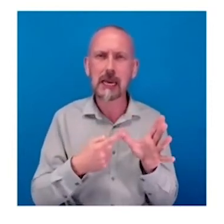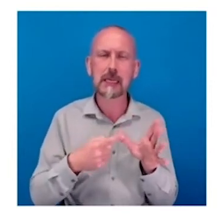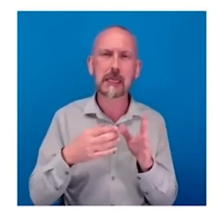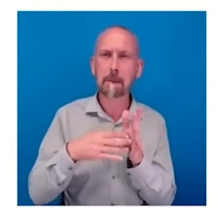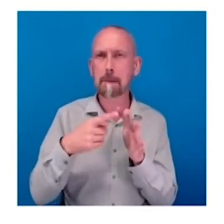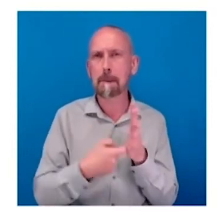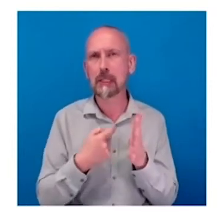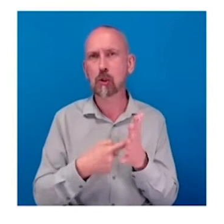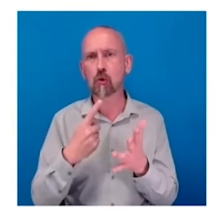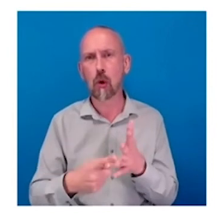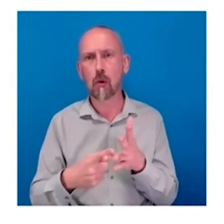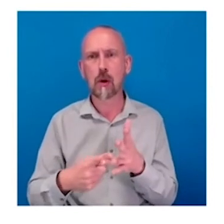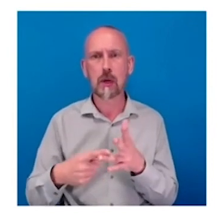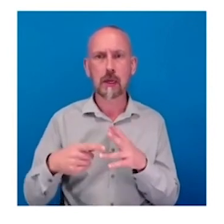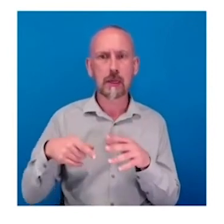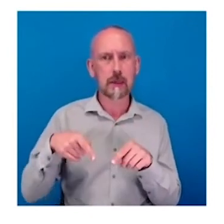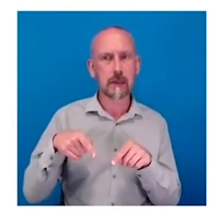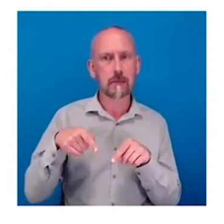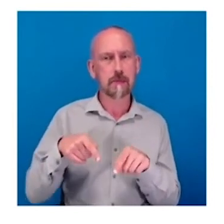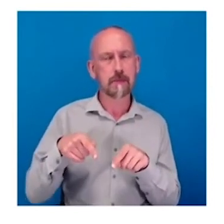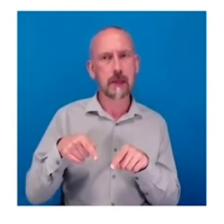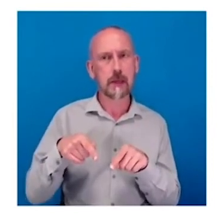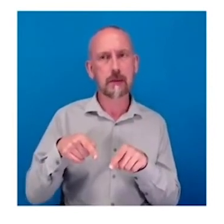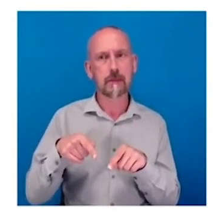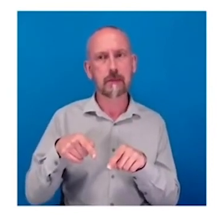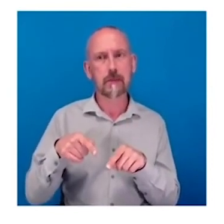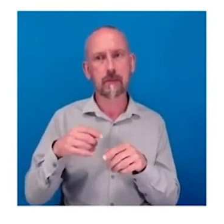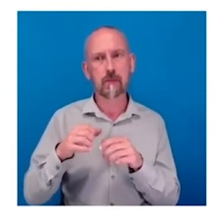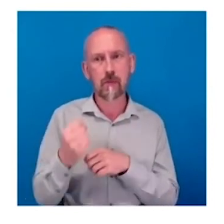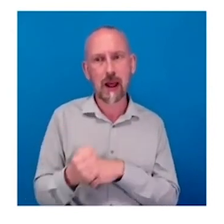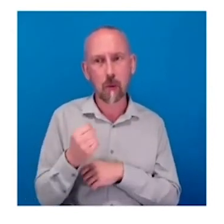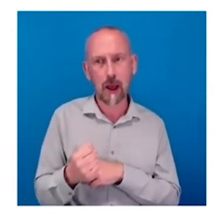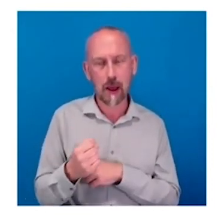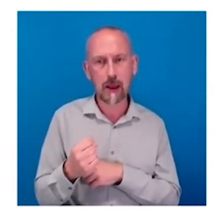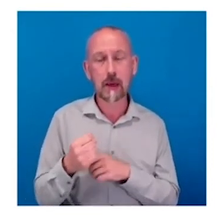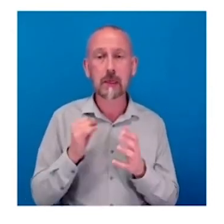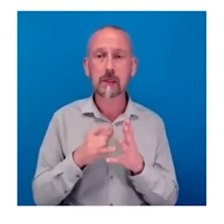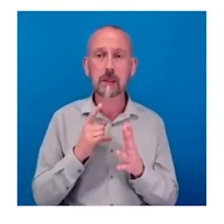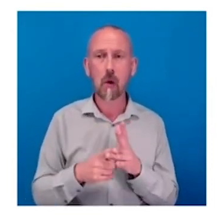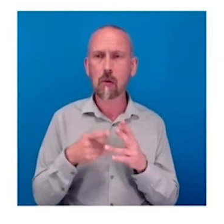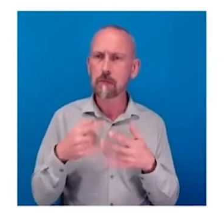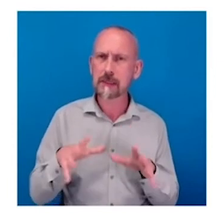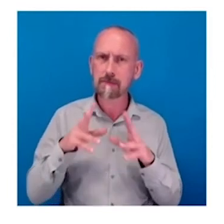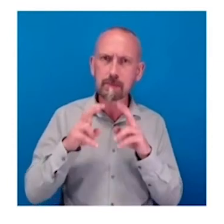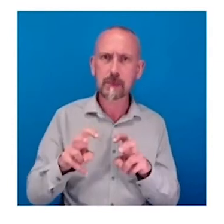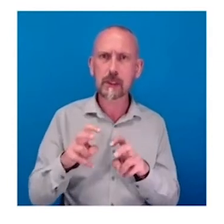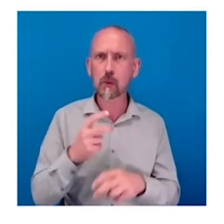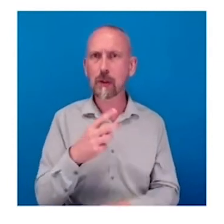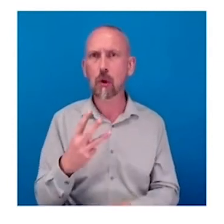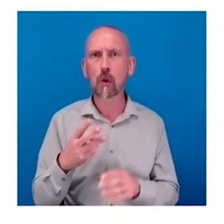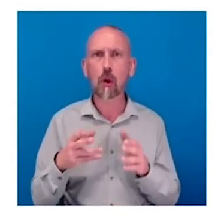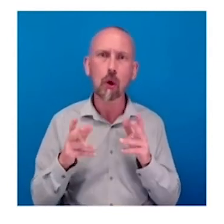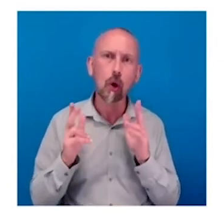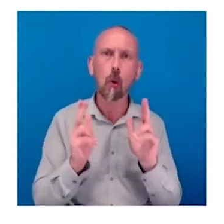bus navigation called NaviLens. And we've been working, on the 23rd corridor, it allows people with visual disabilities to